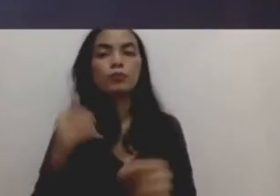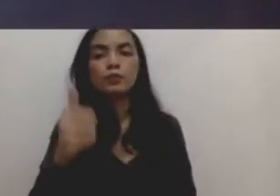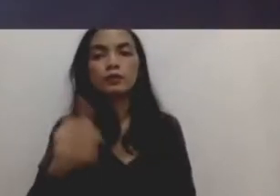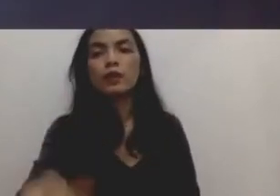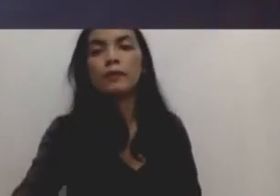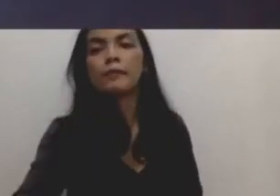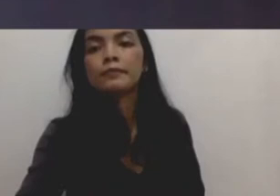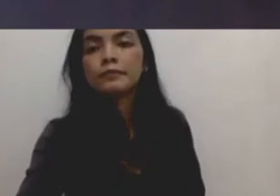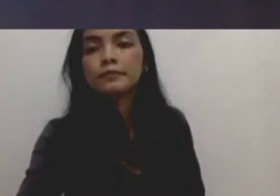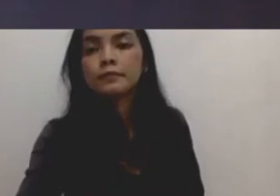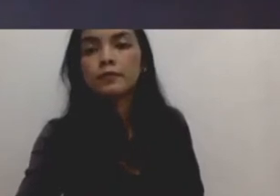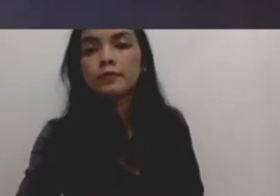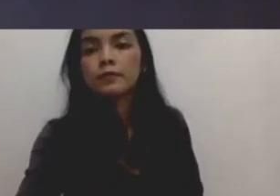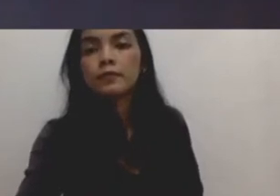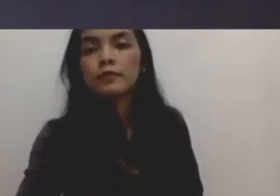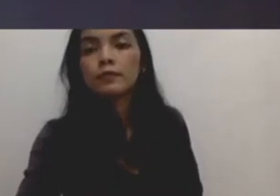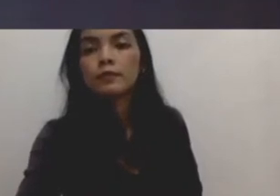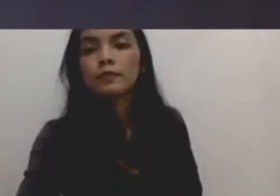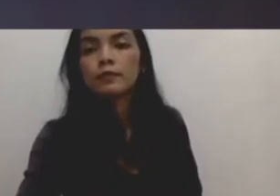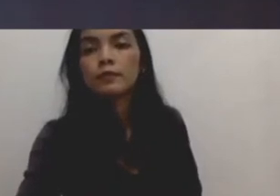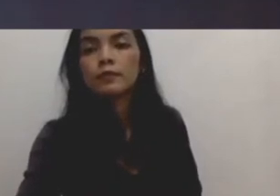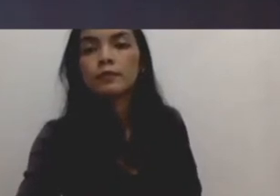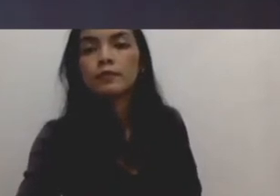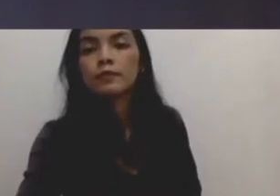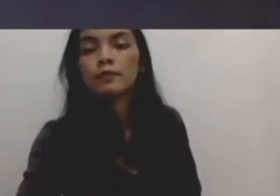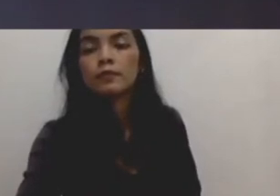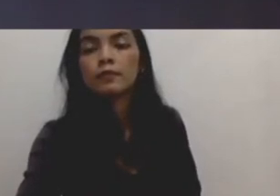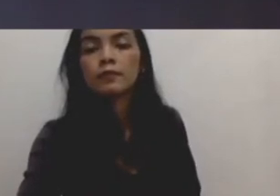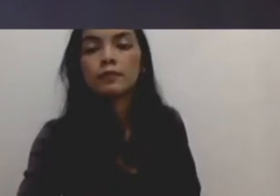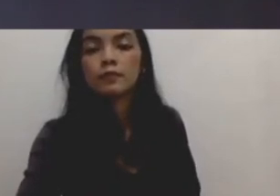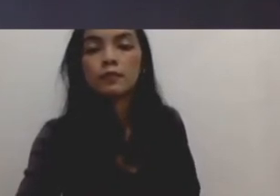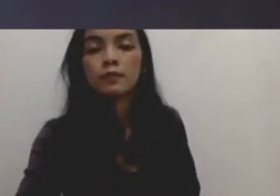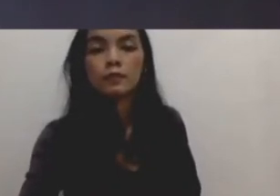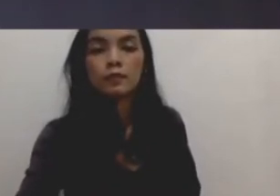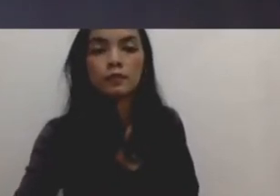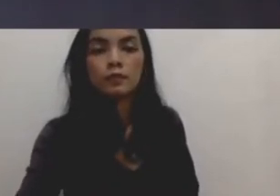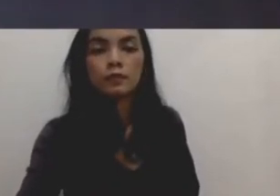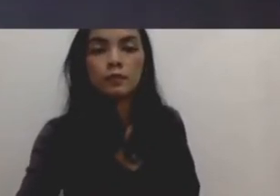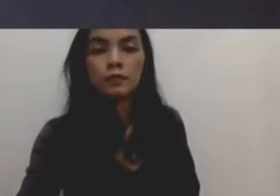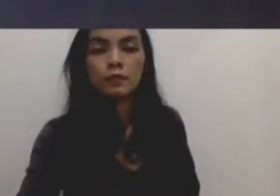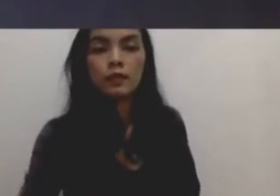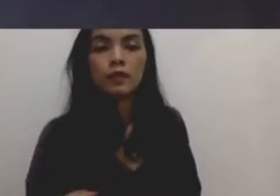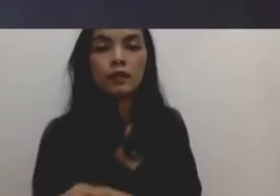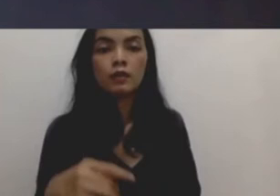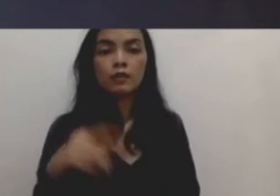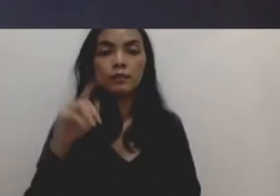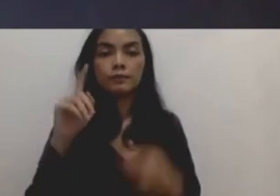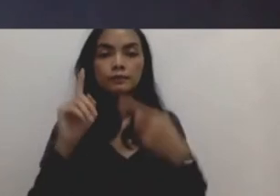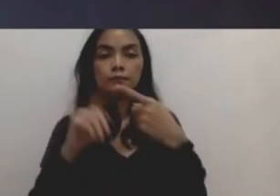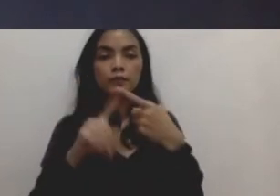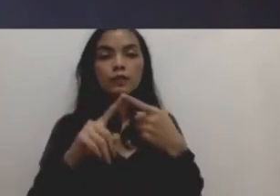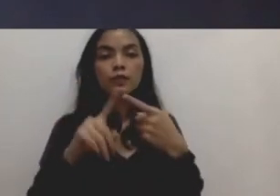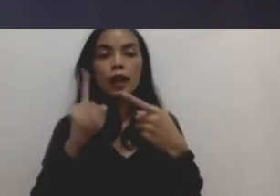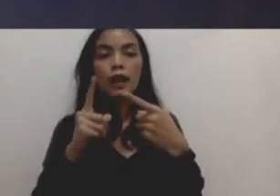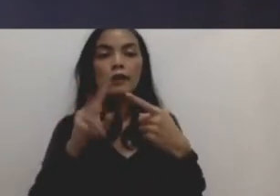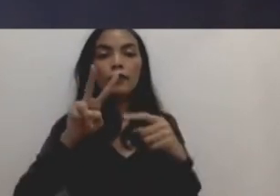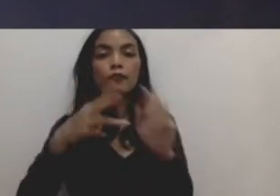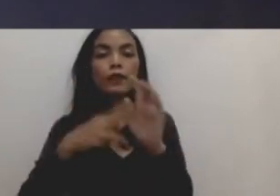violence advisors. And for the first presentation, we'll start from Ibu